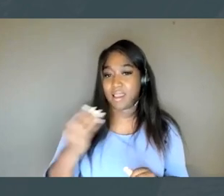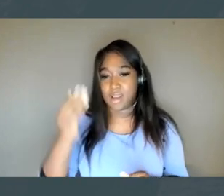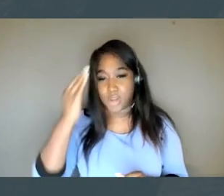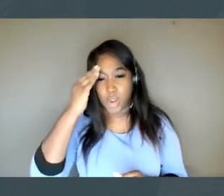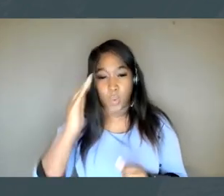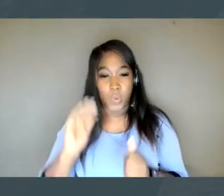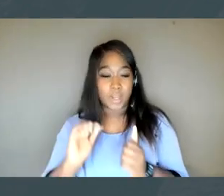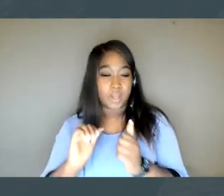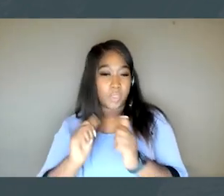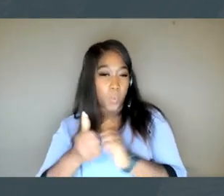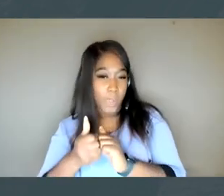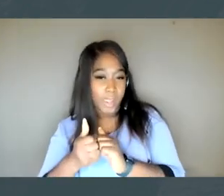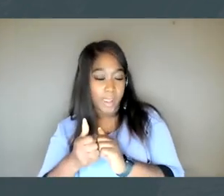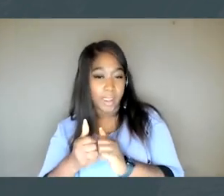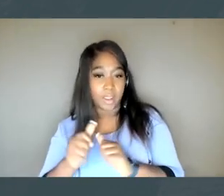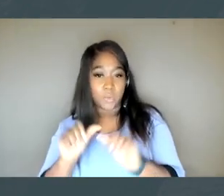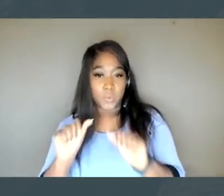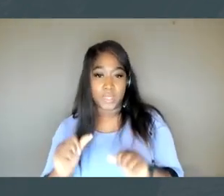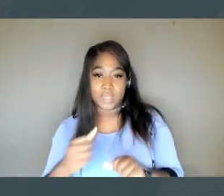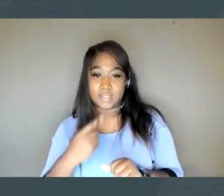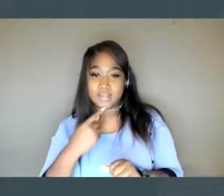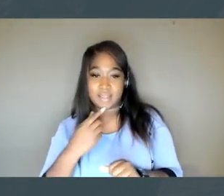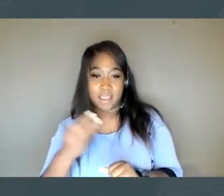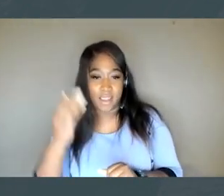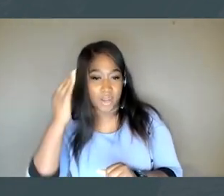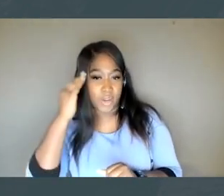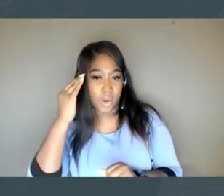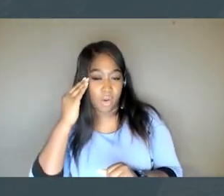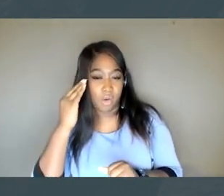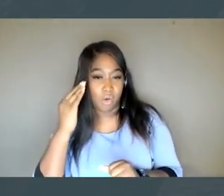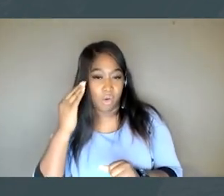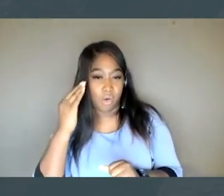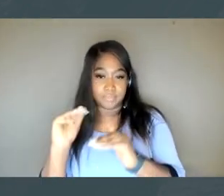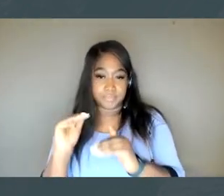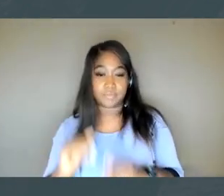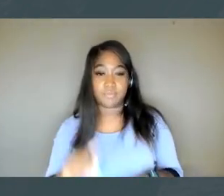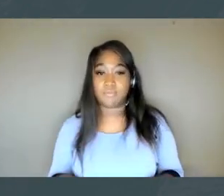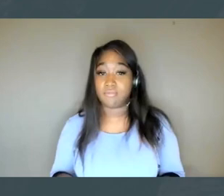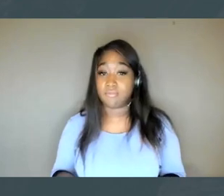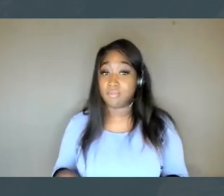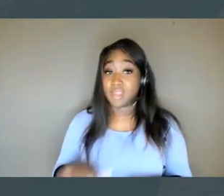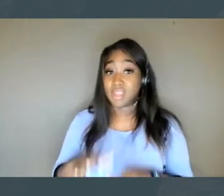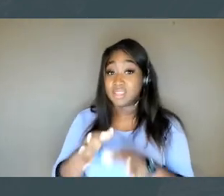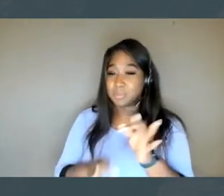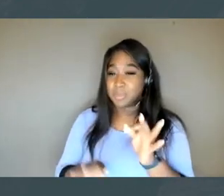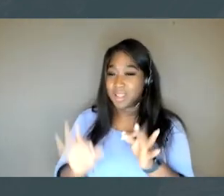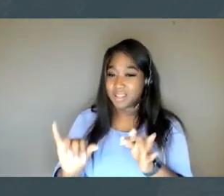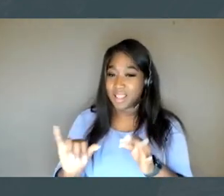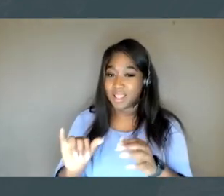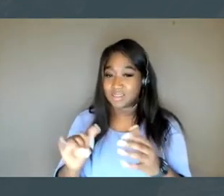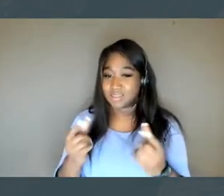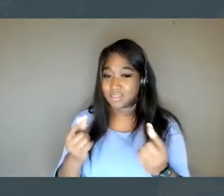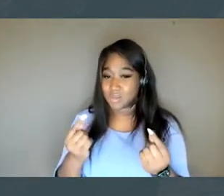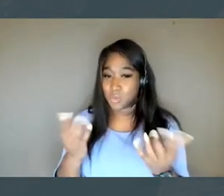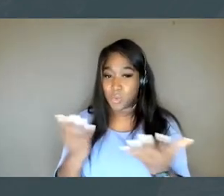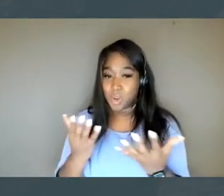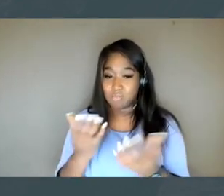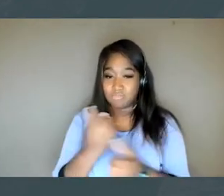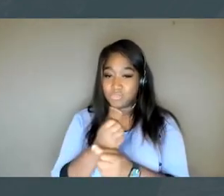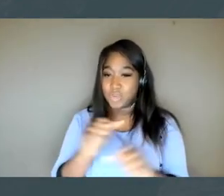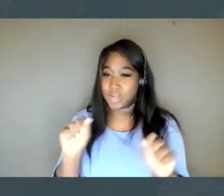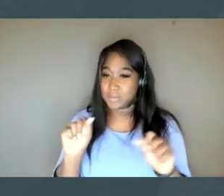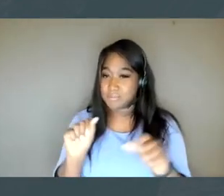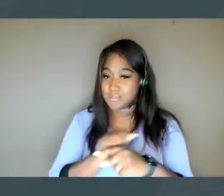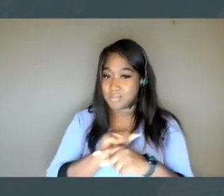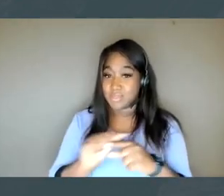And I think that it can also simply be a practice of freedom, an attempt at, you know,